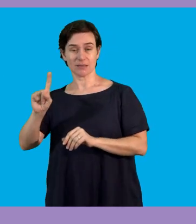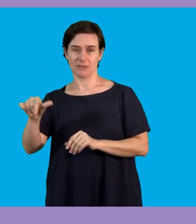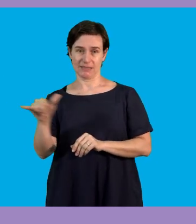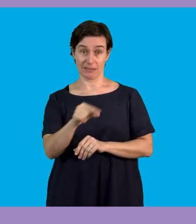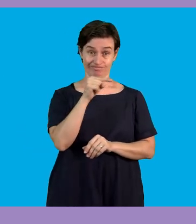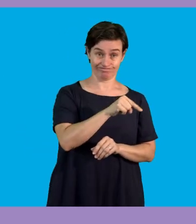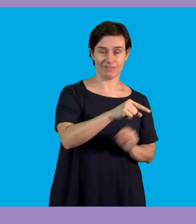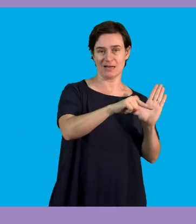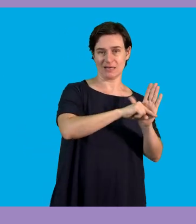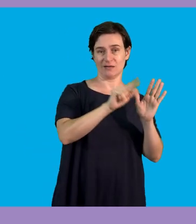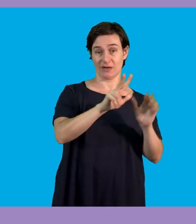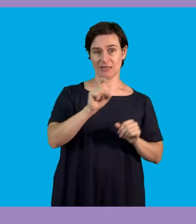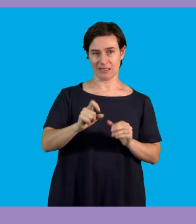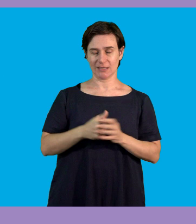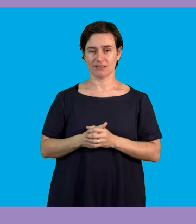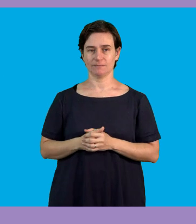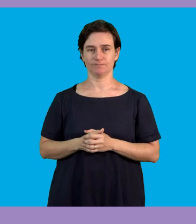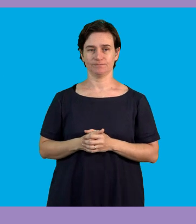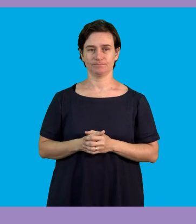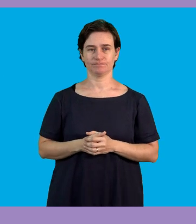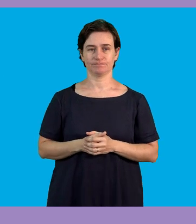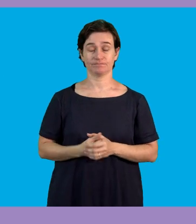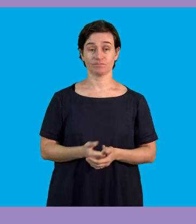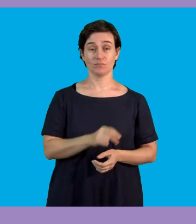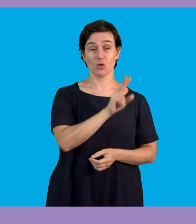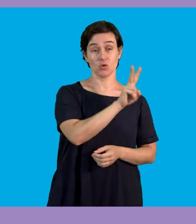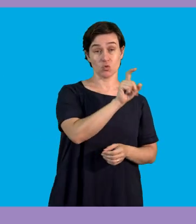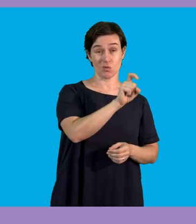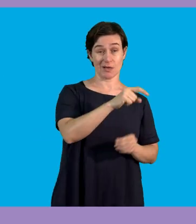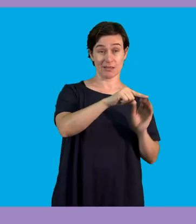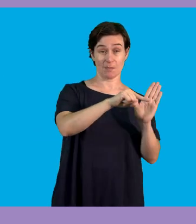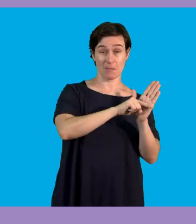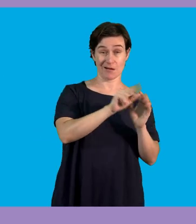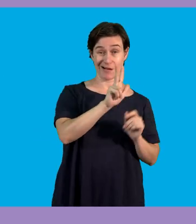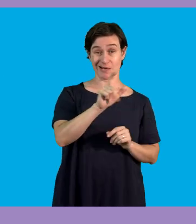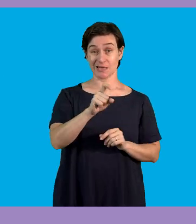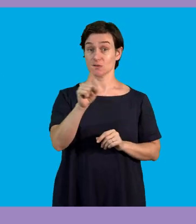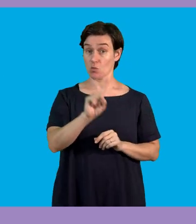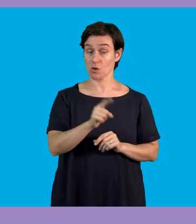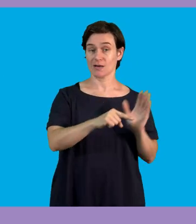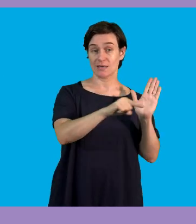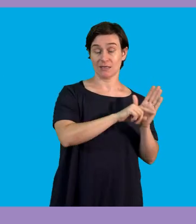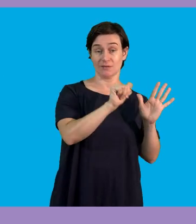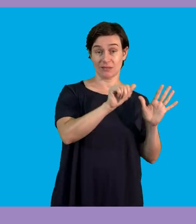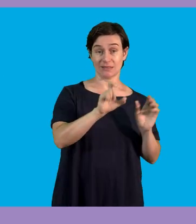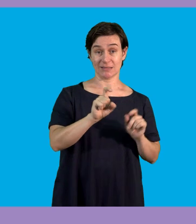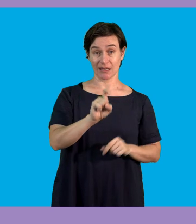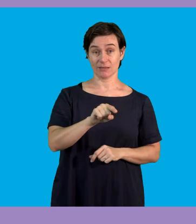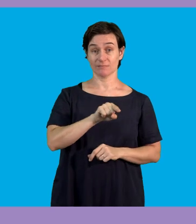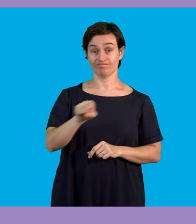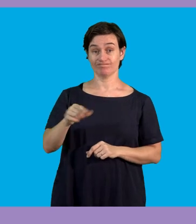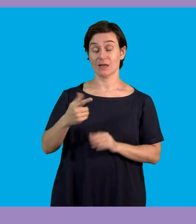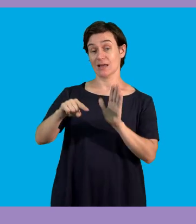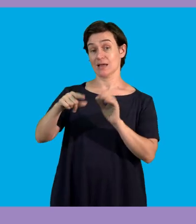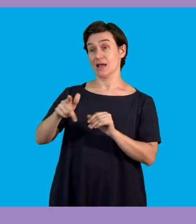8x. 2 minus 8 would be minus 6x. And on the right, we'll have 8x